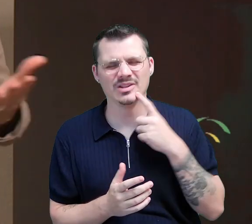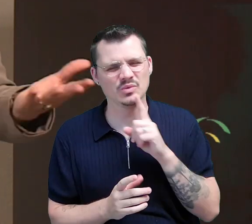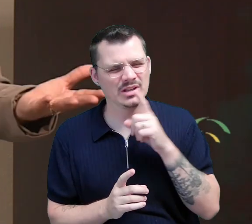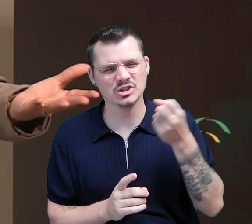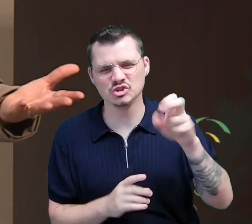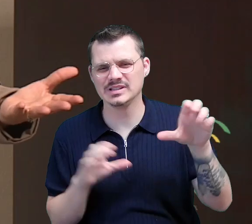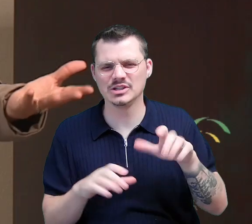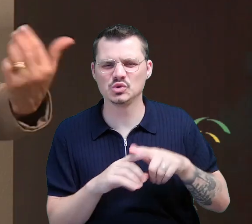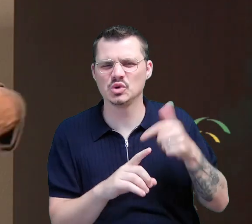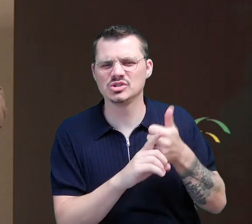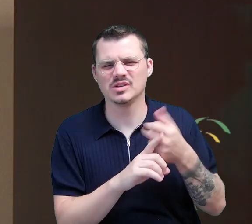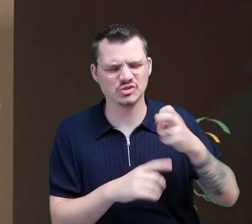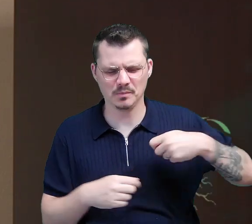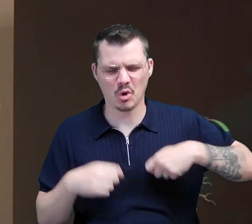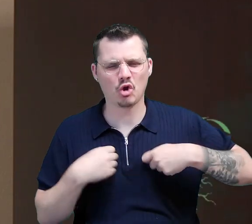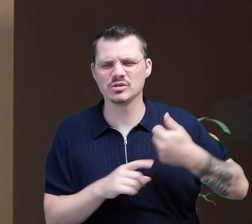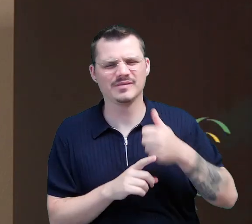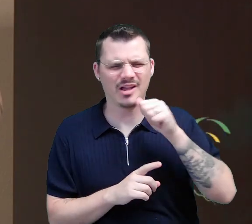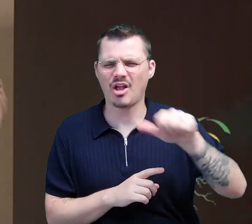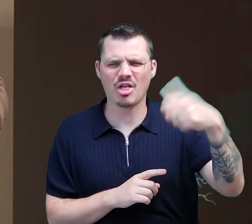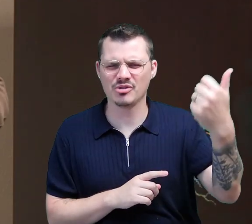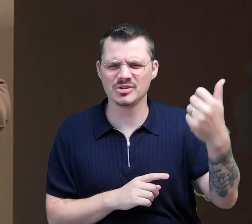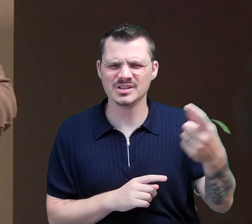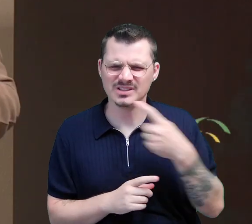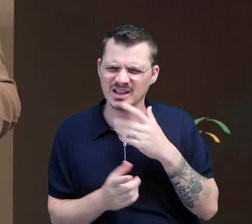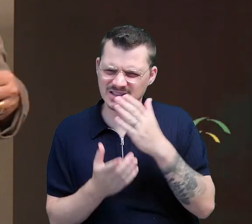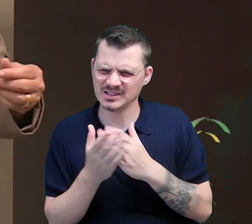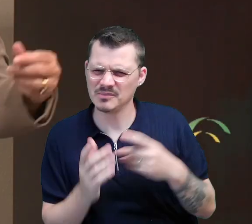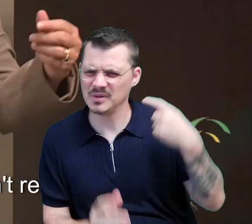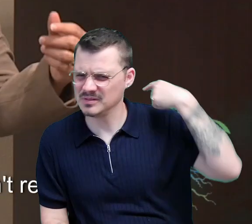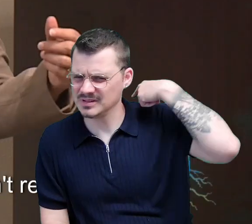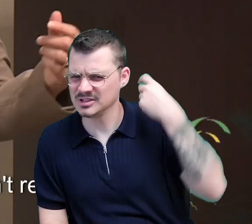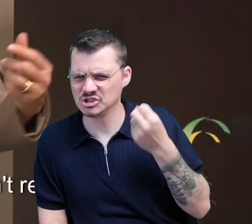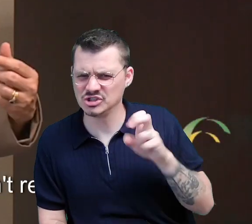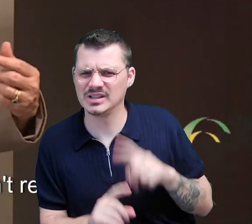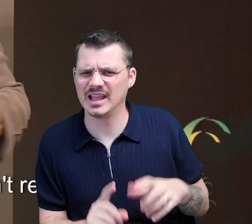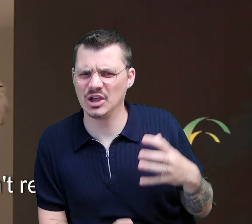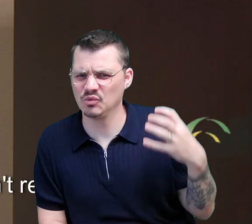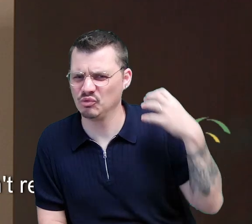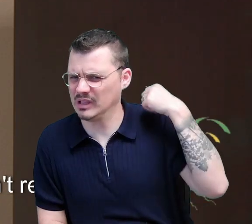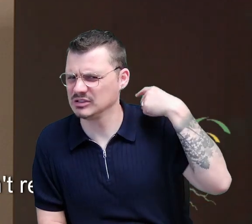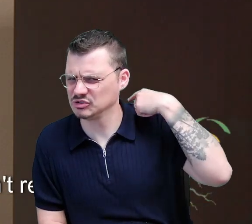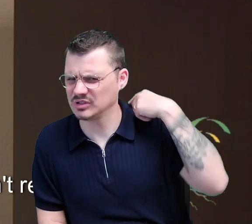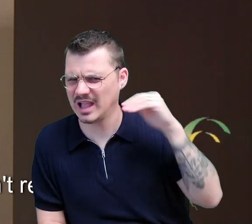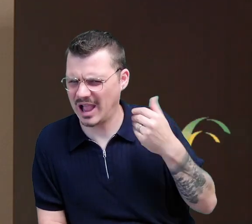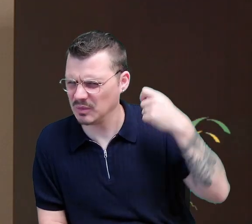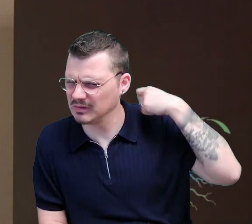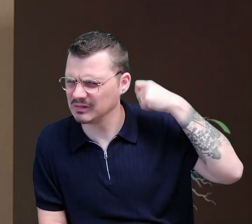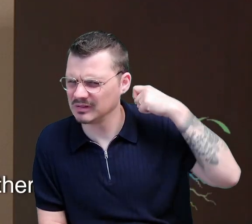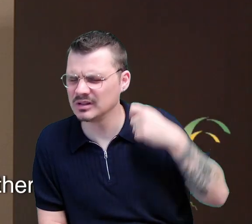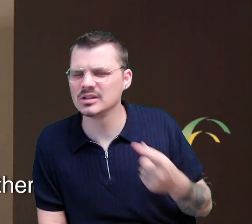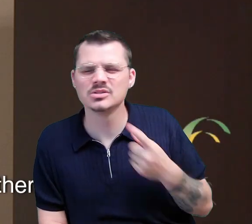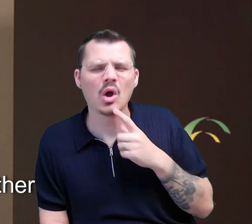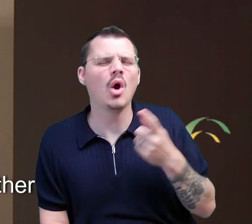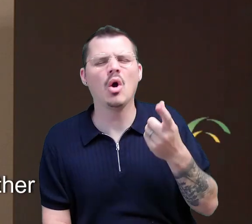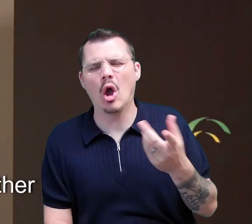and she did that to herself. She put those marks on herself. I said, well, some of those places are places she can't reach.